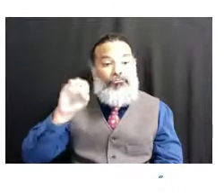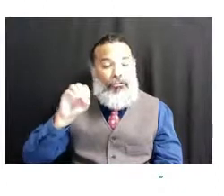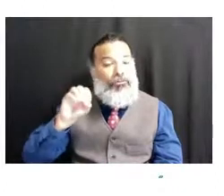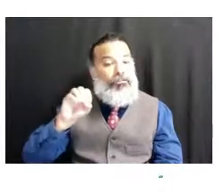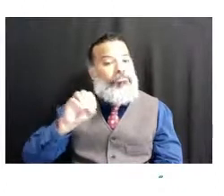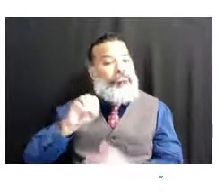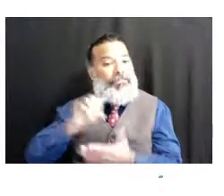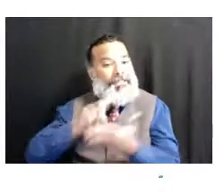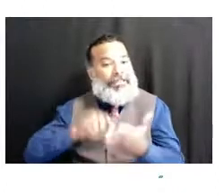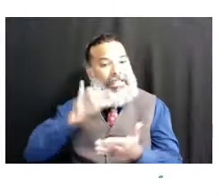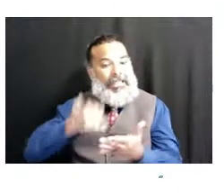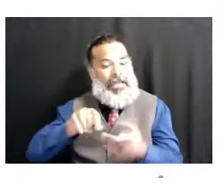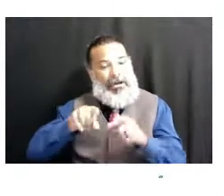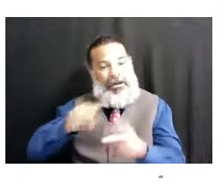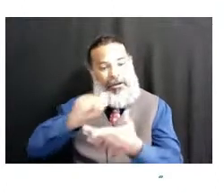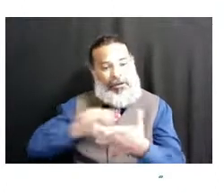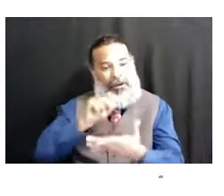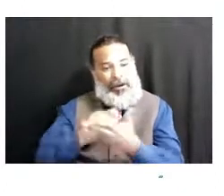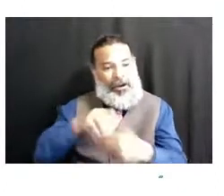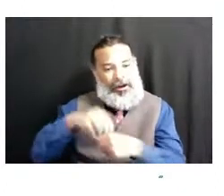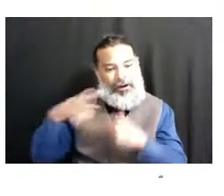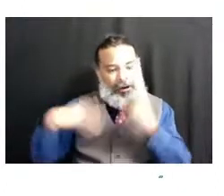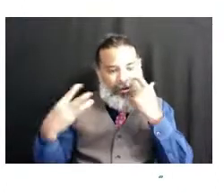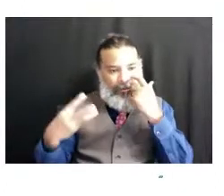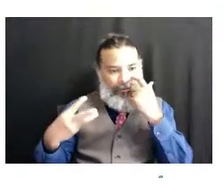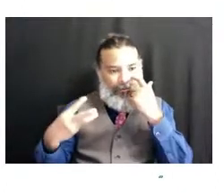his time in Washington in